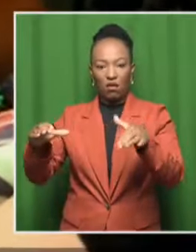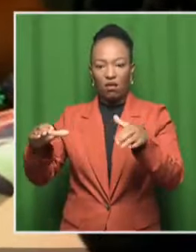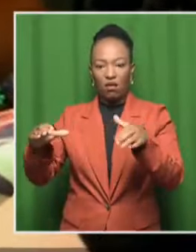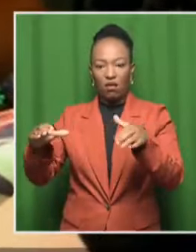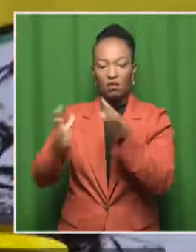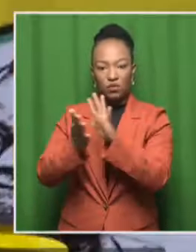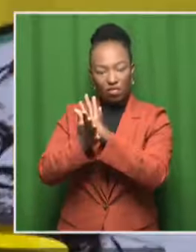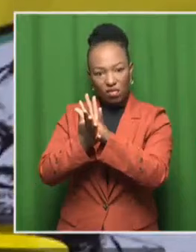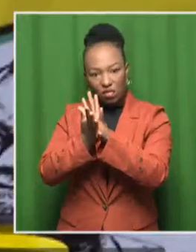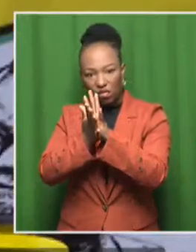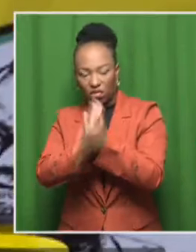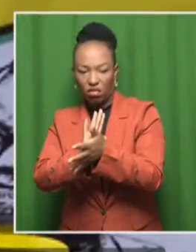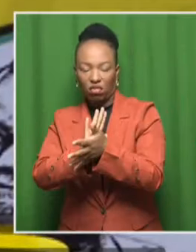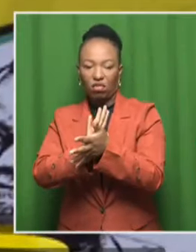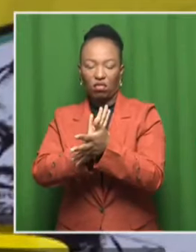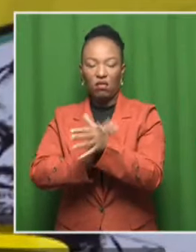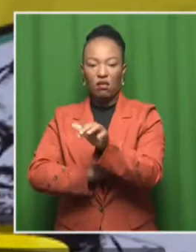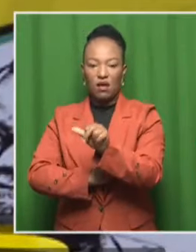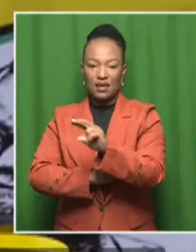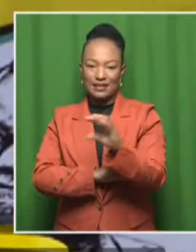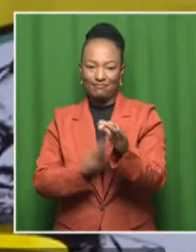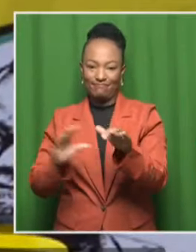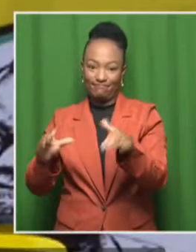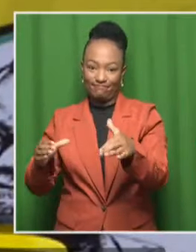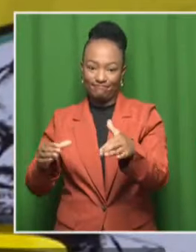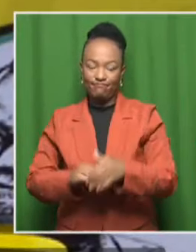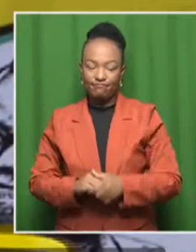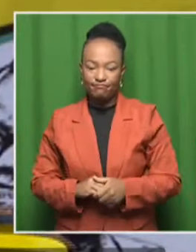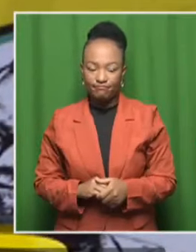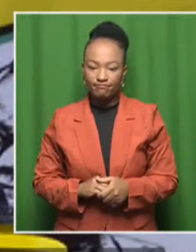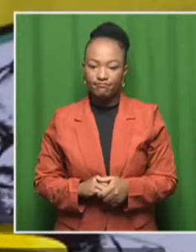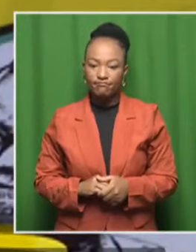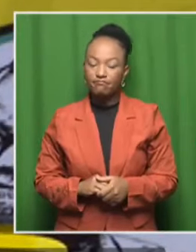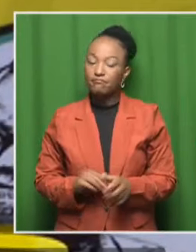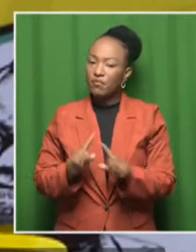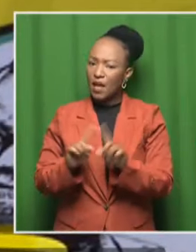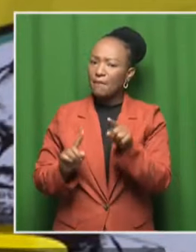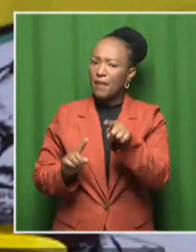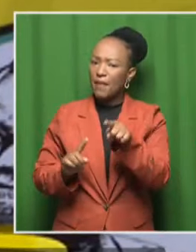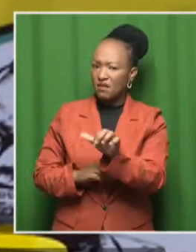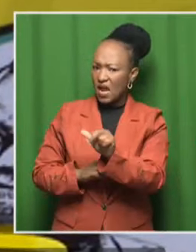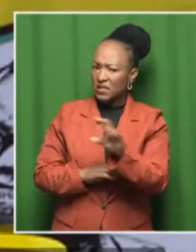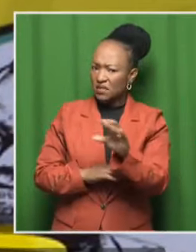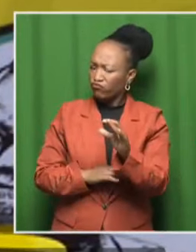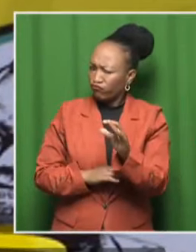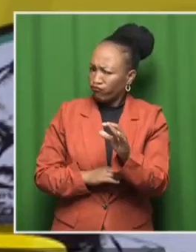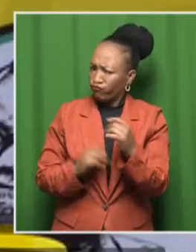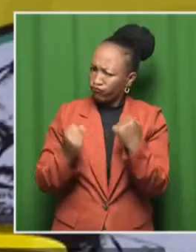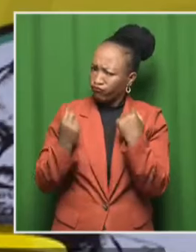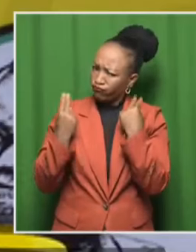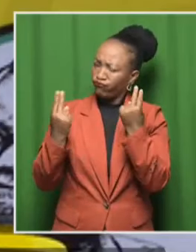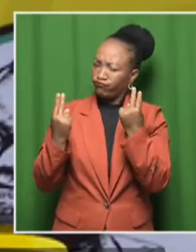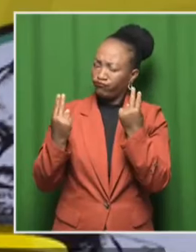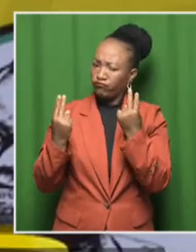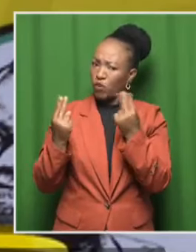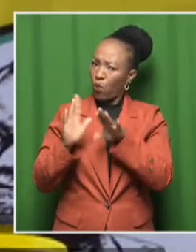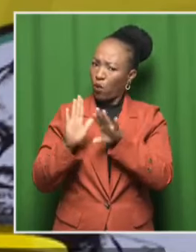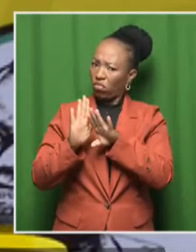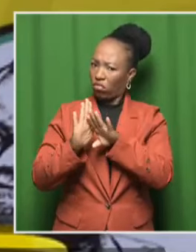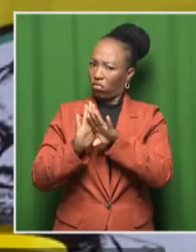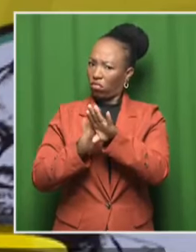and finish the ANC. And yet the ANC prevailed. And we are